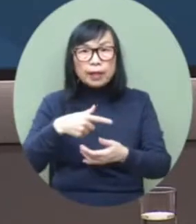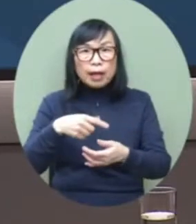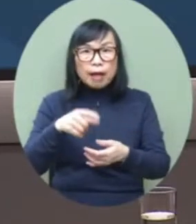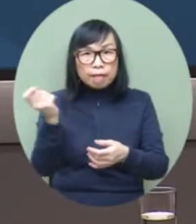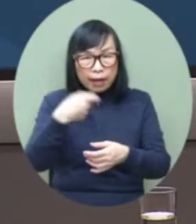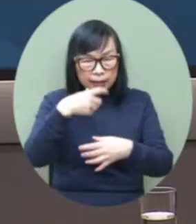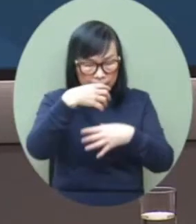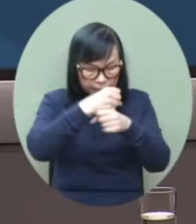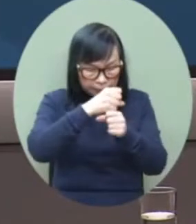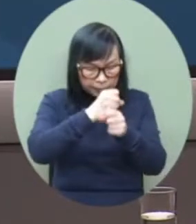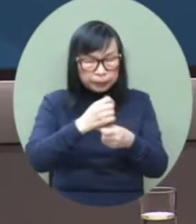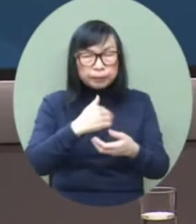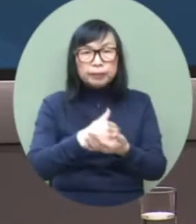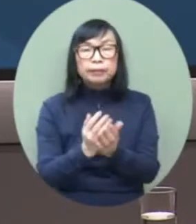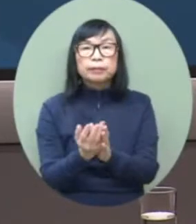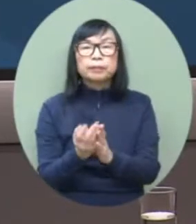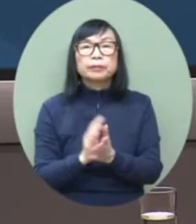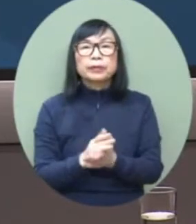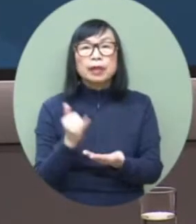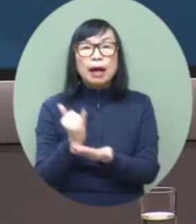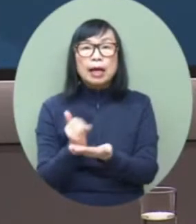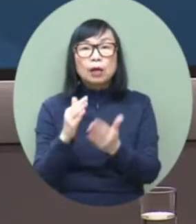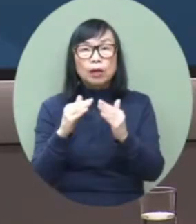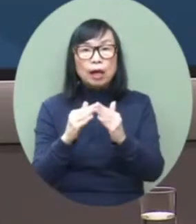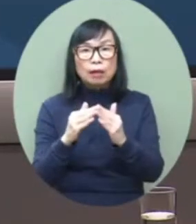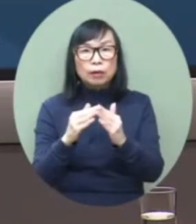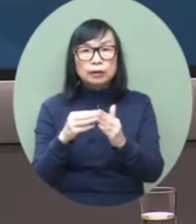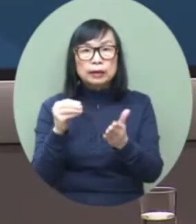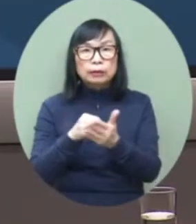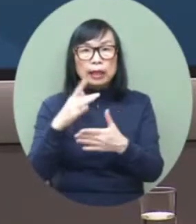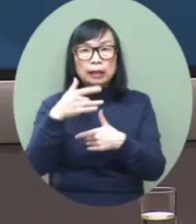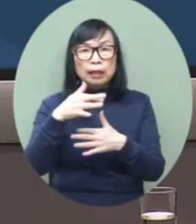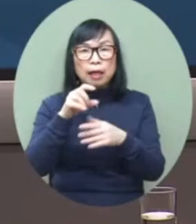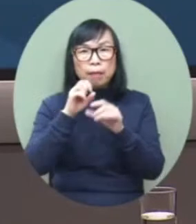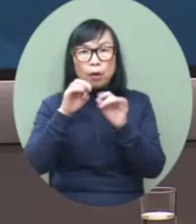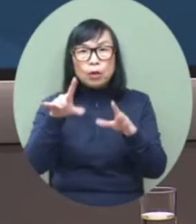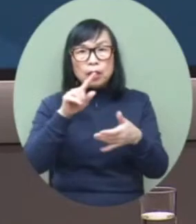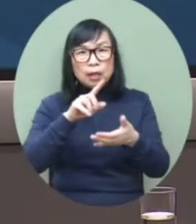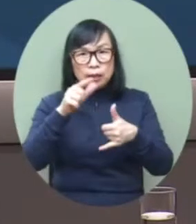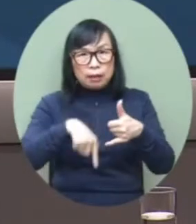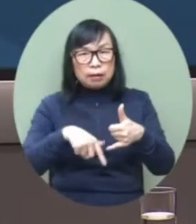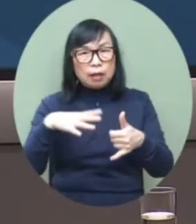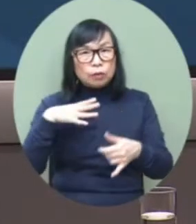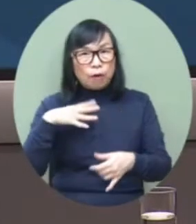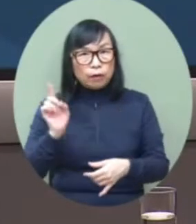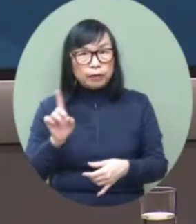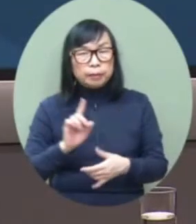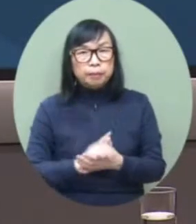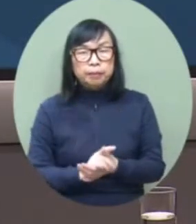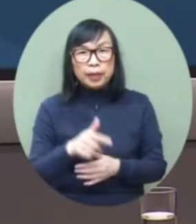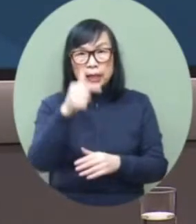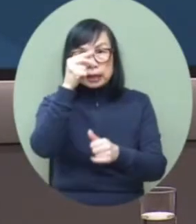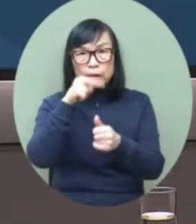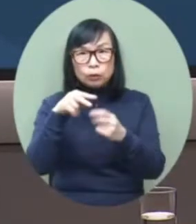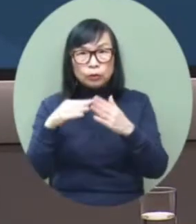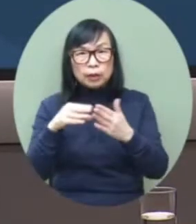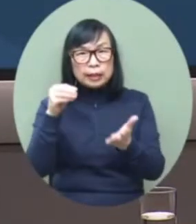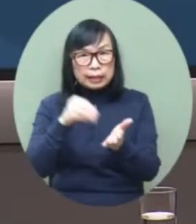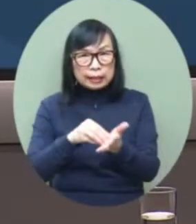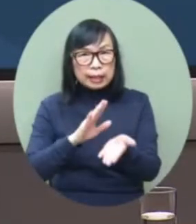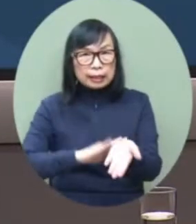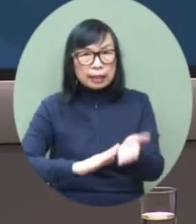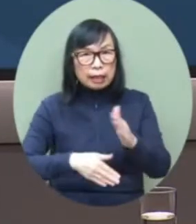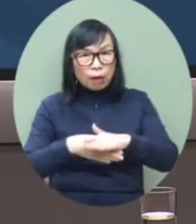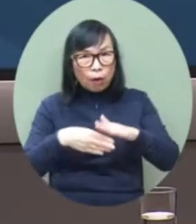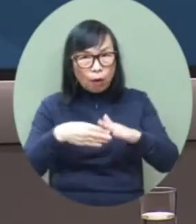equipment to monitor their state of health, and also the rapid testing kits. And they will stay at home and report to us their